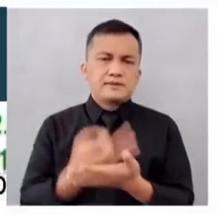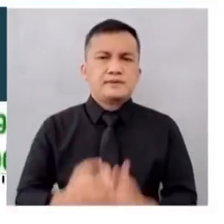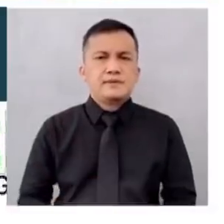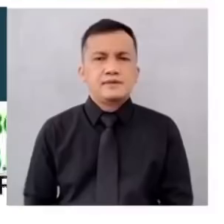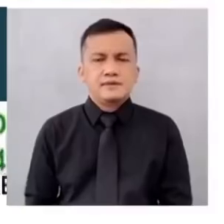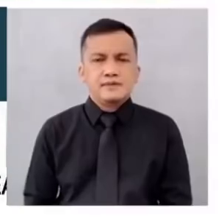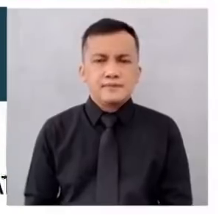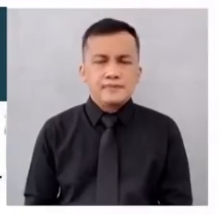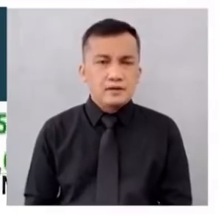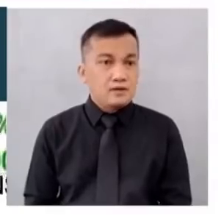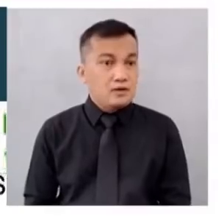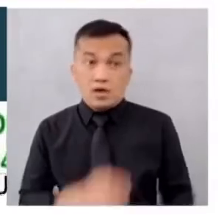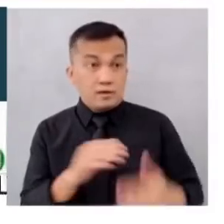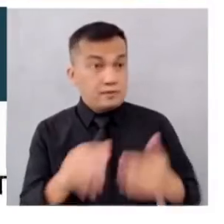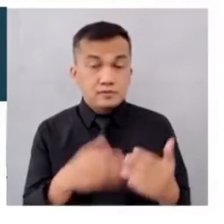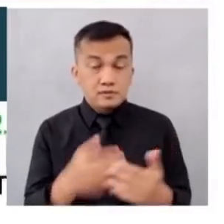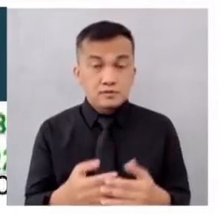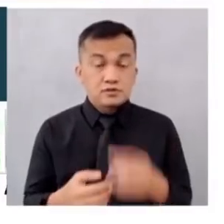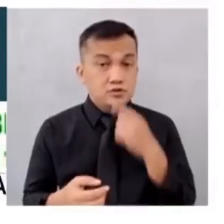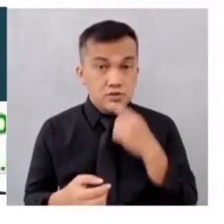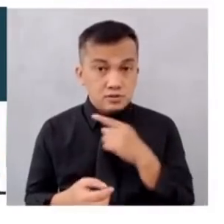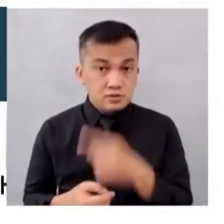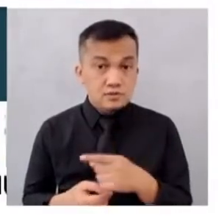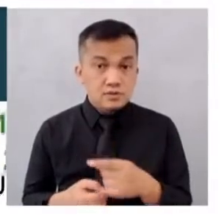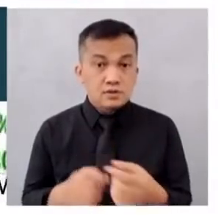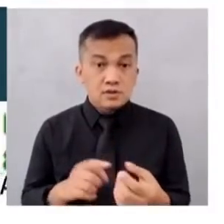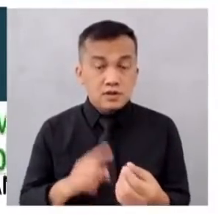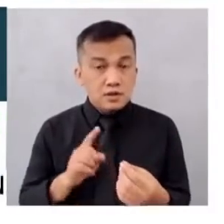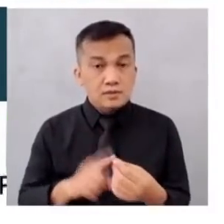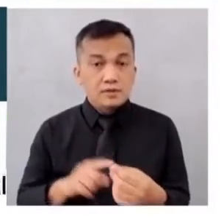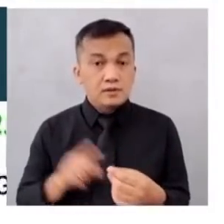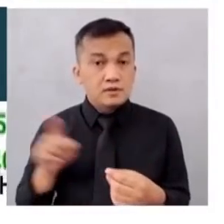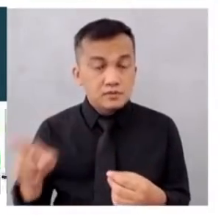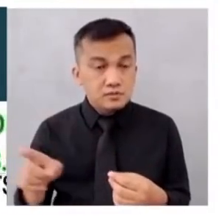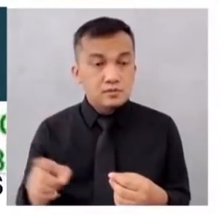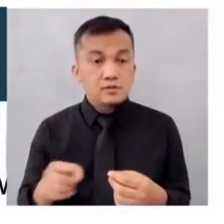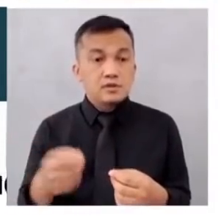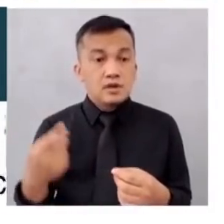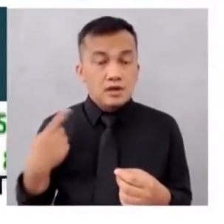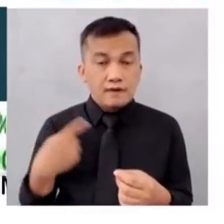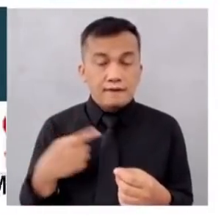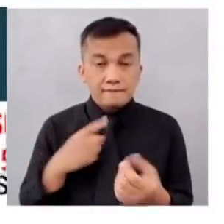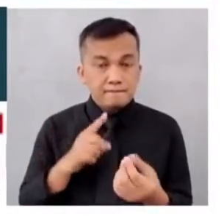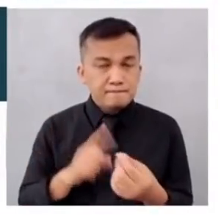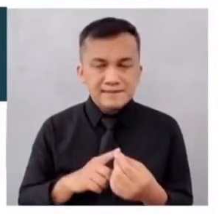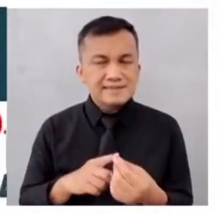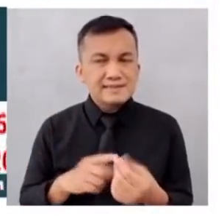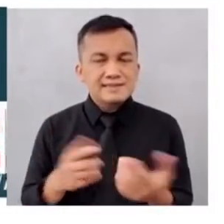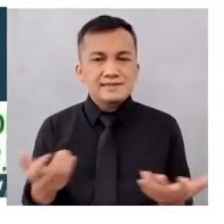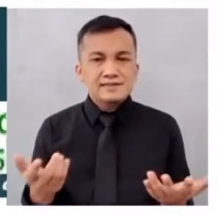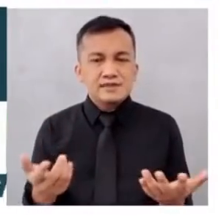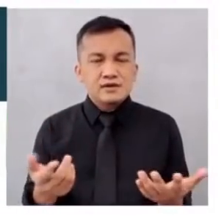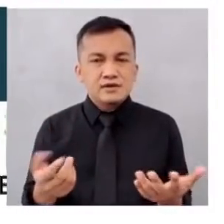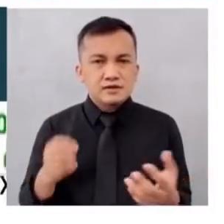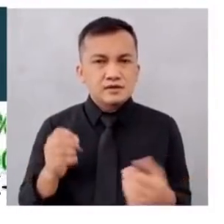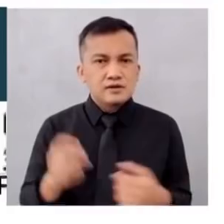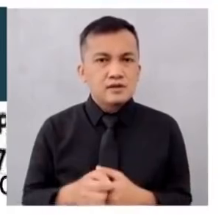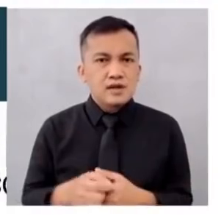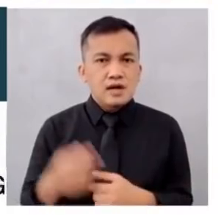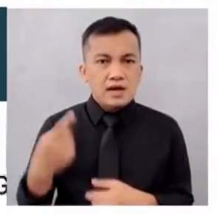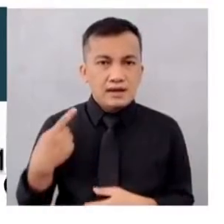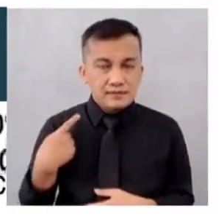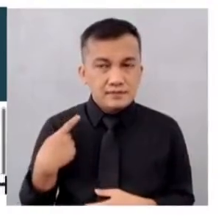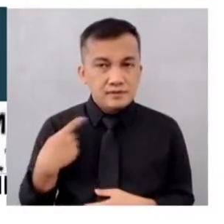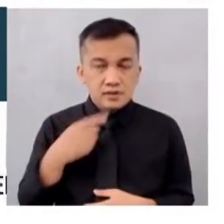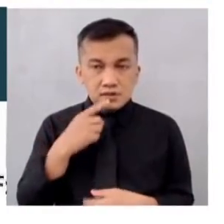Everything else that they claim to own, whether they admit it or not, is ill-gotten. Everything that they claim to own, whether it's paintings